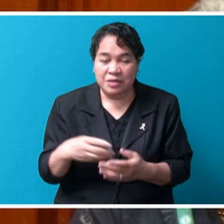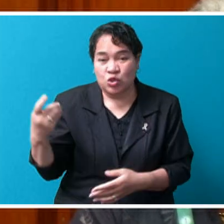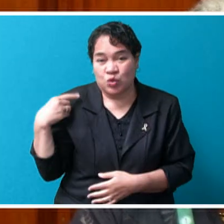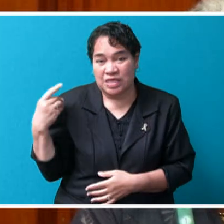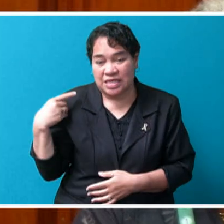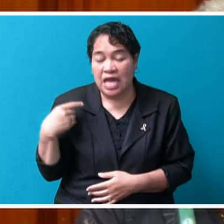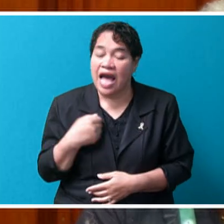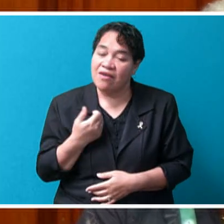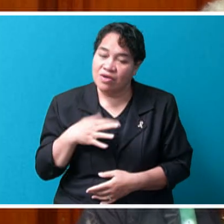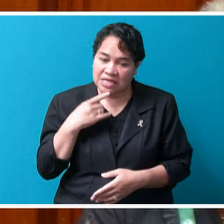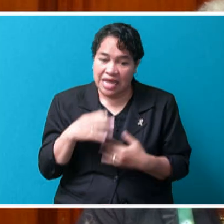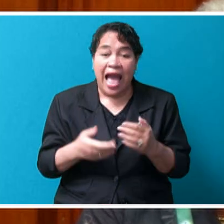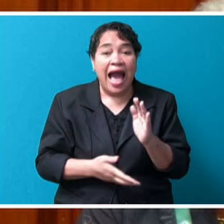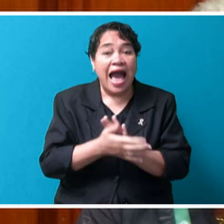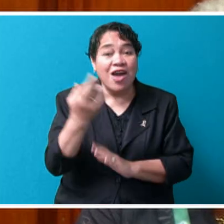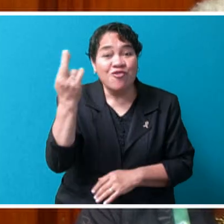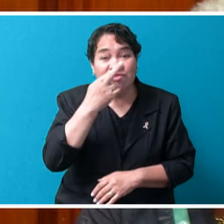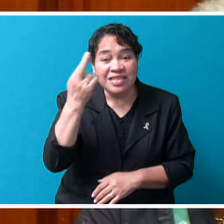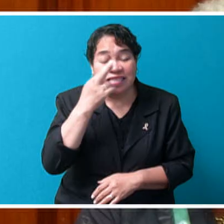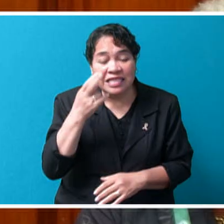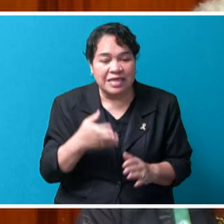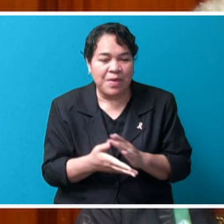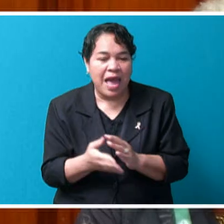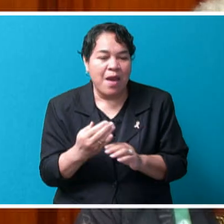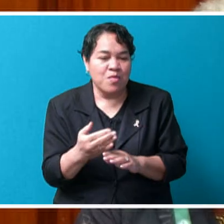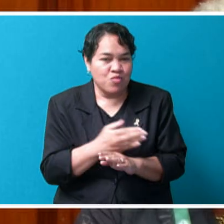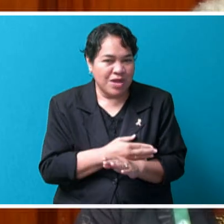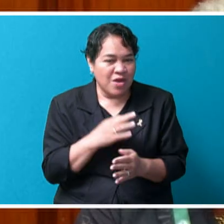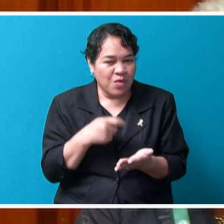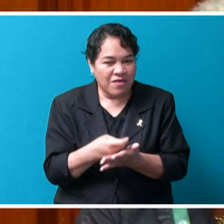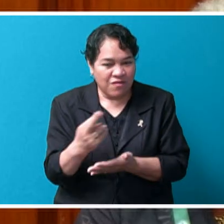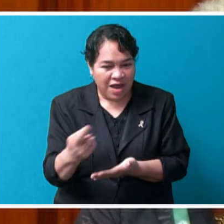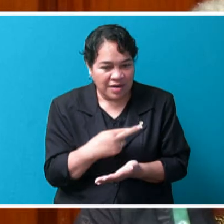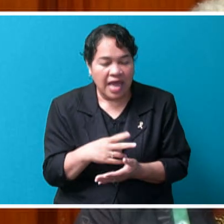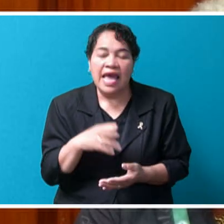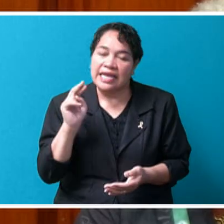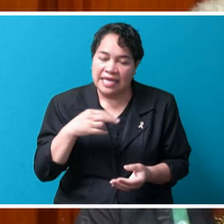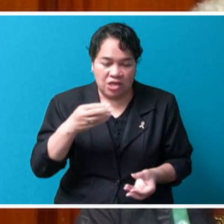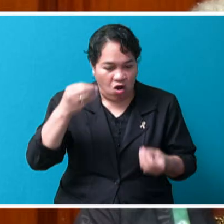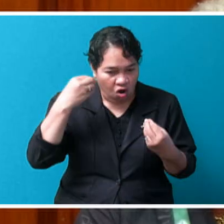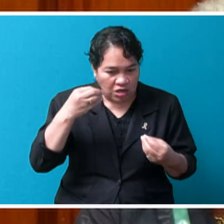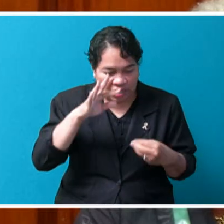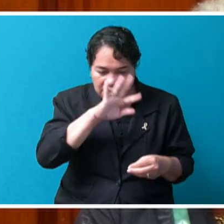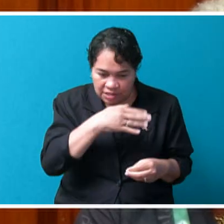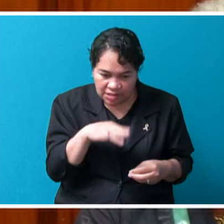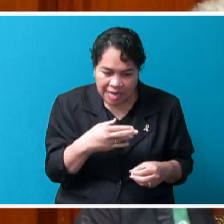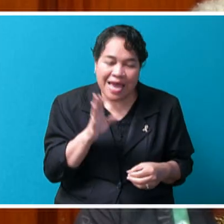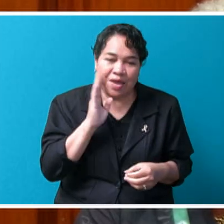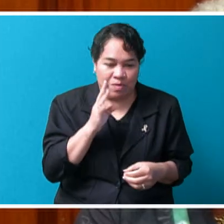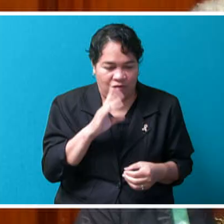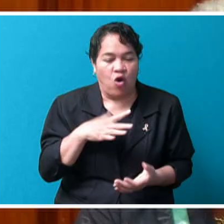before, high-risk claims remain under pre-refund verification and audit before net payable sums are